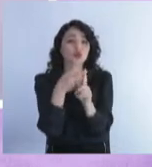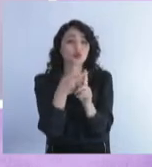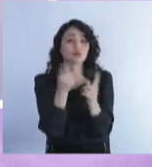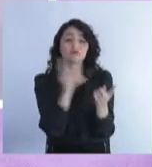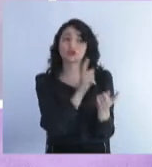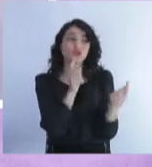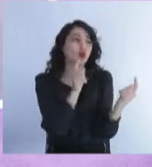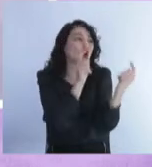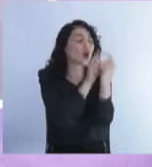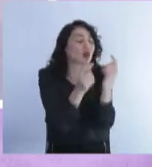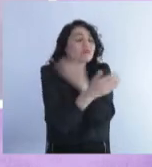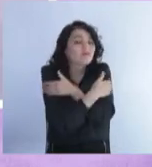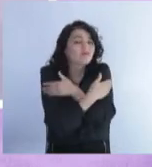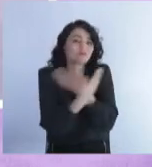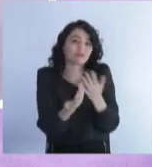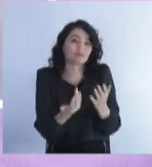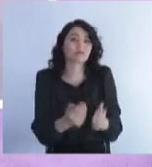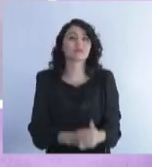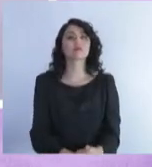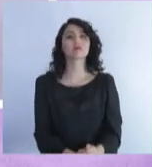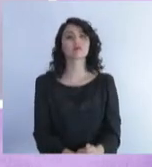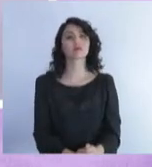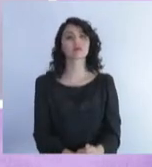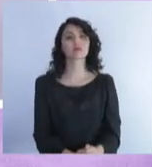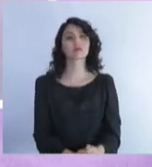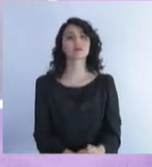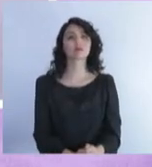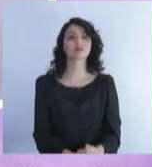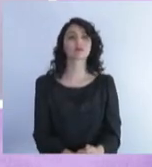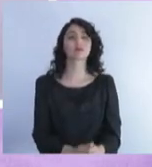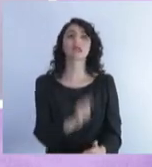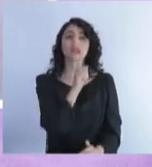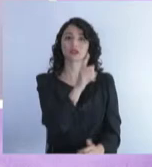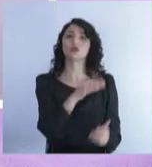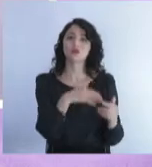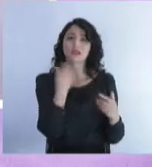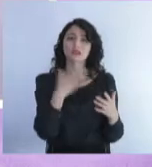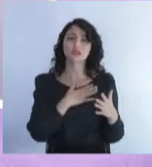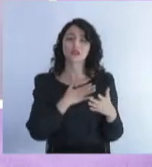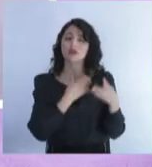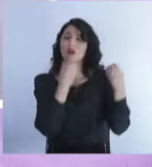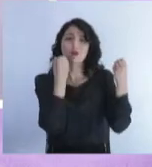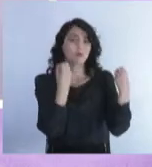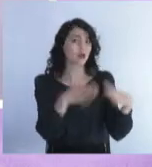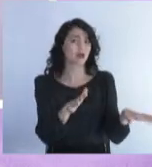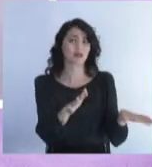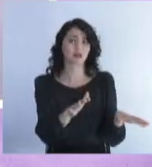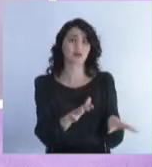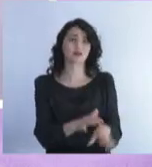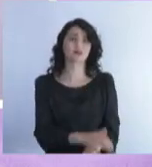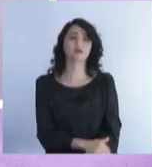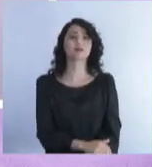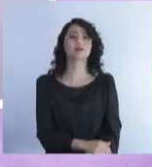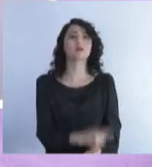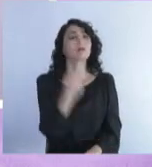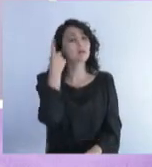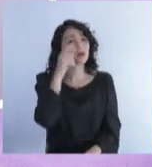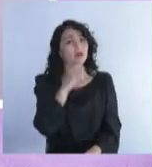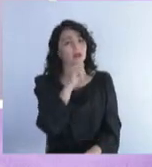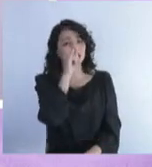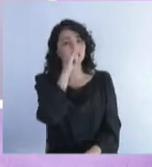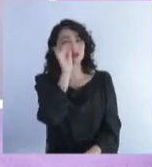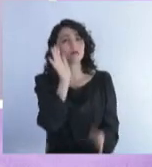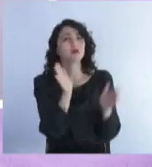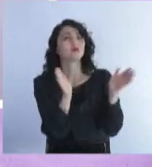phone or by Zoom, or not at all, is a big loss. Of course, it's only temporary, but even so,